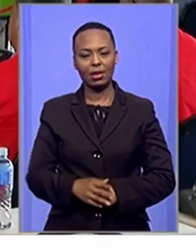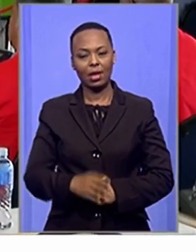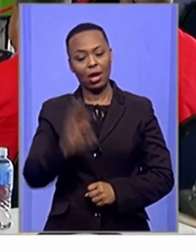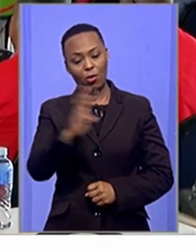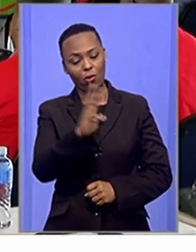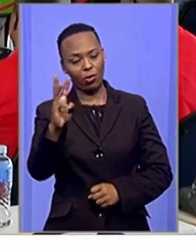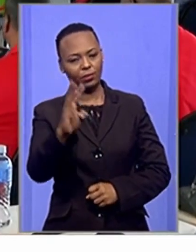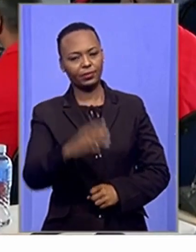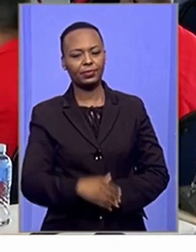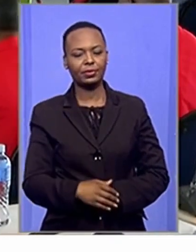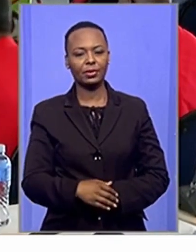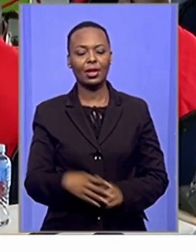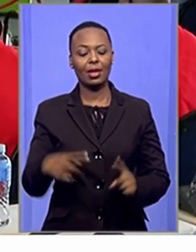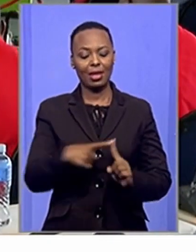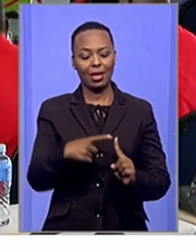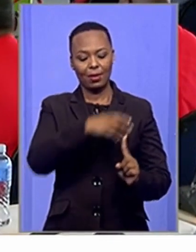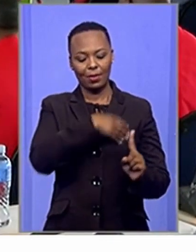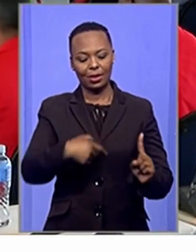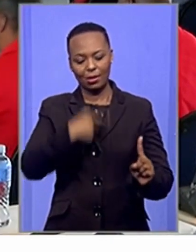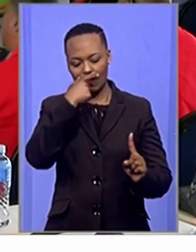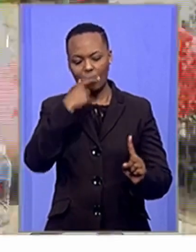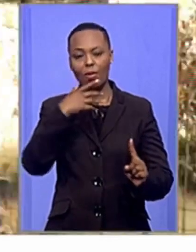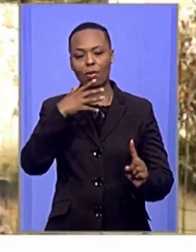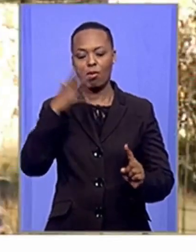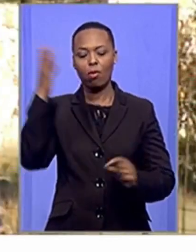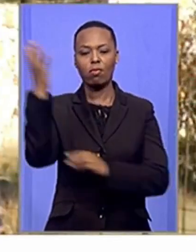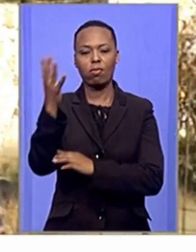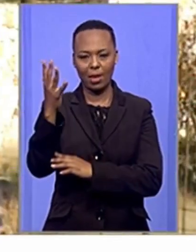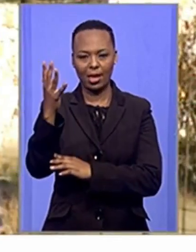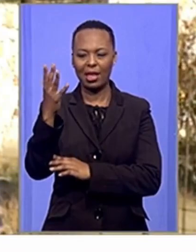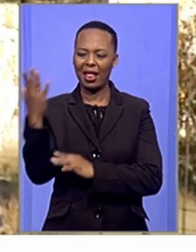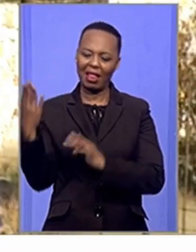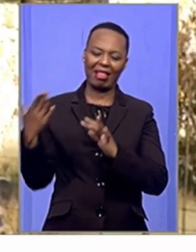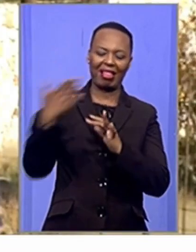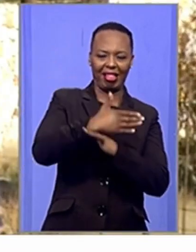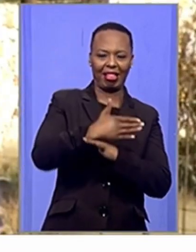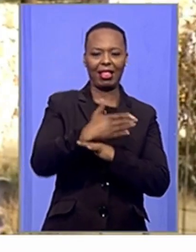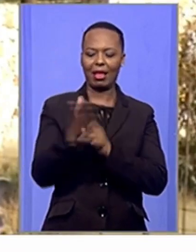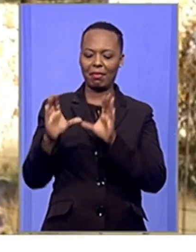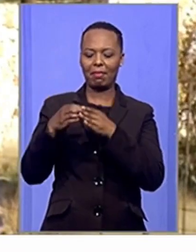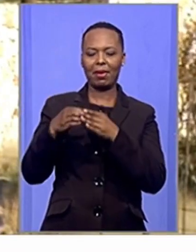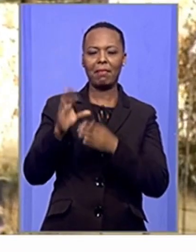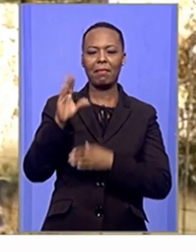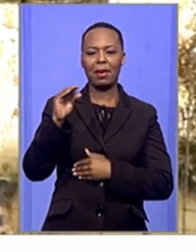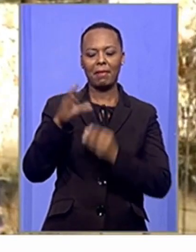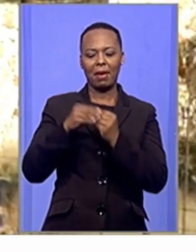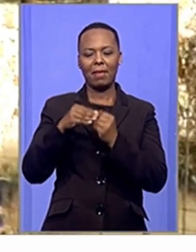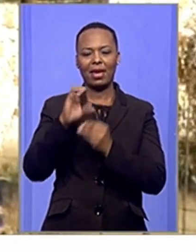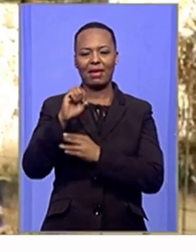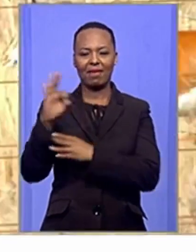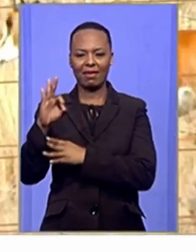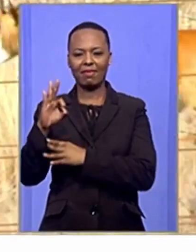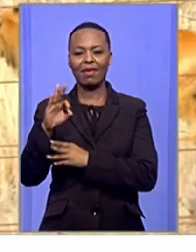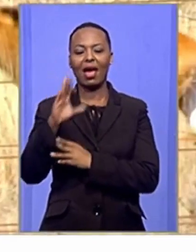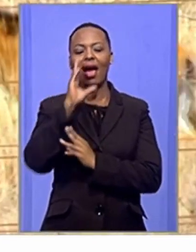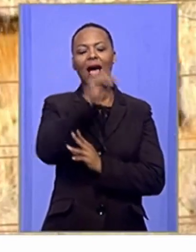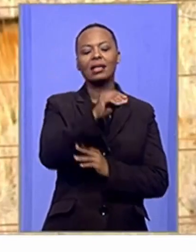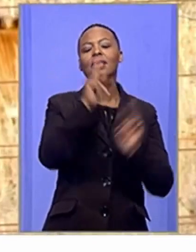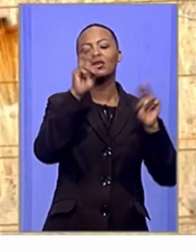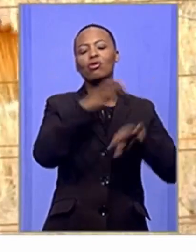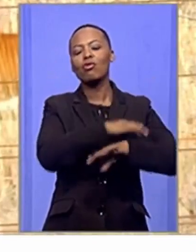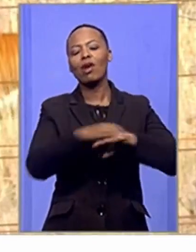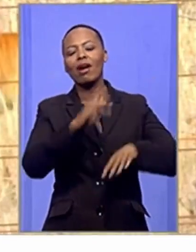hae ile ya sitiseha nakong eo ditho tsa EFF di neng di mo qosa ka ho tlola molao mabapi le polasi ya Phalaphala. Athe nakong